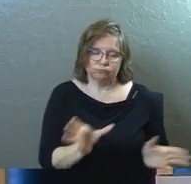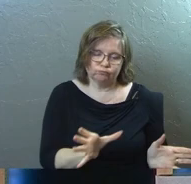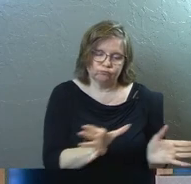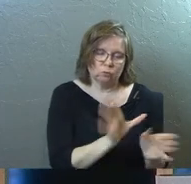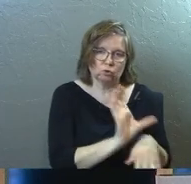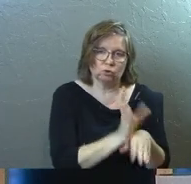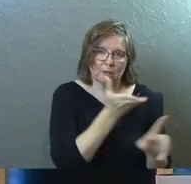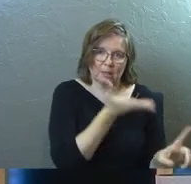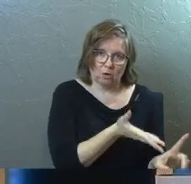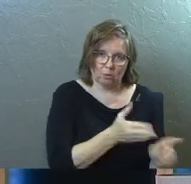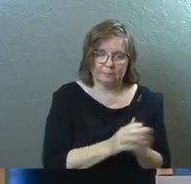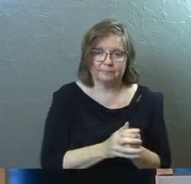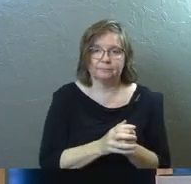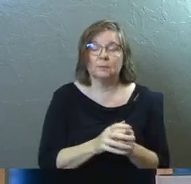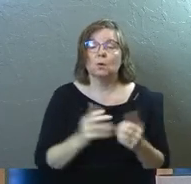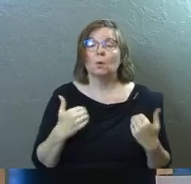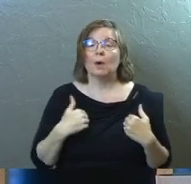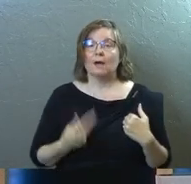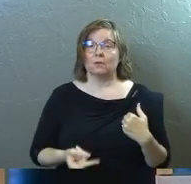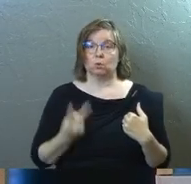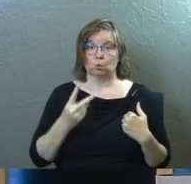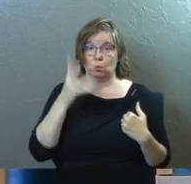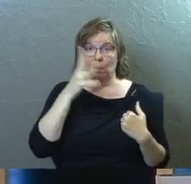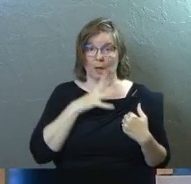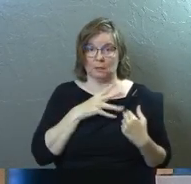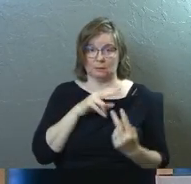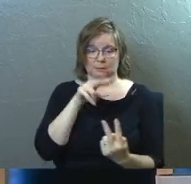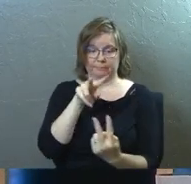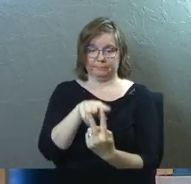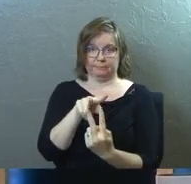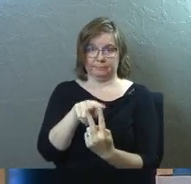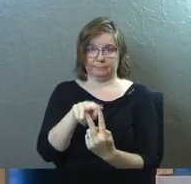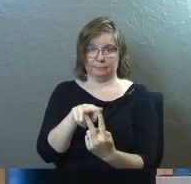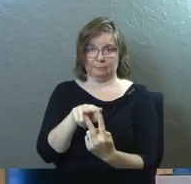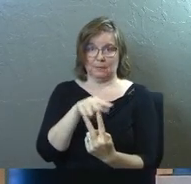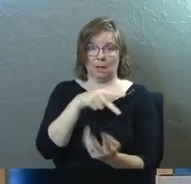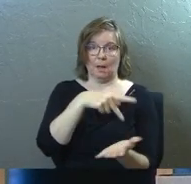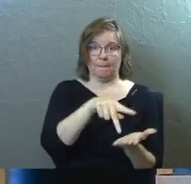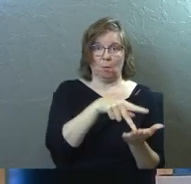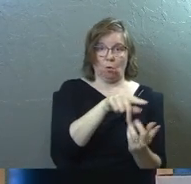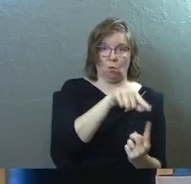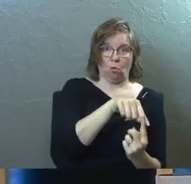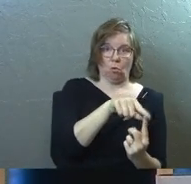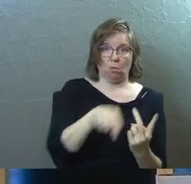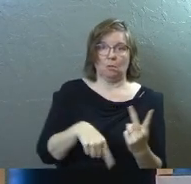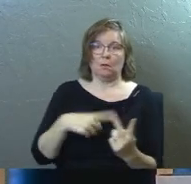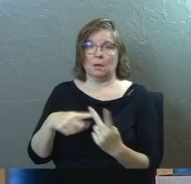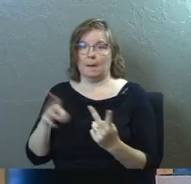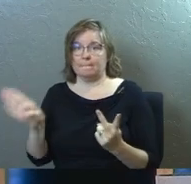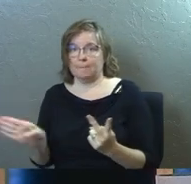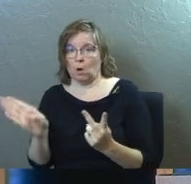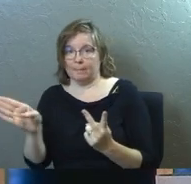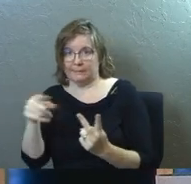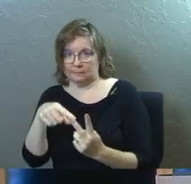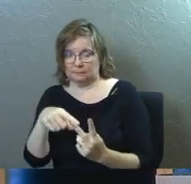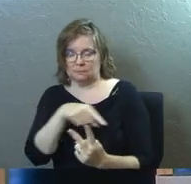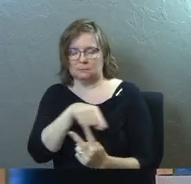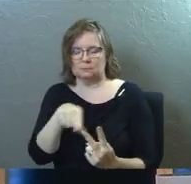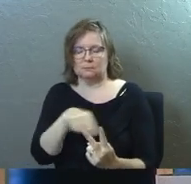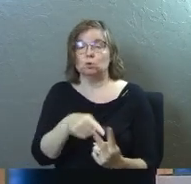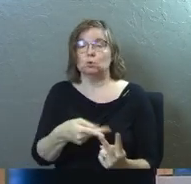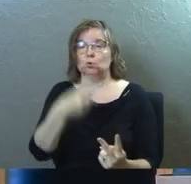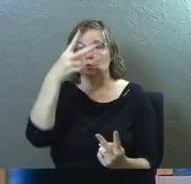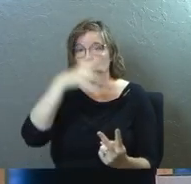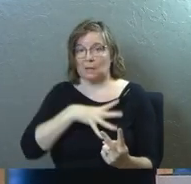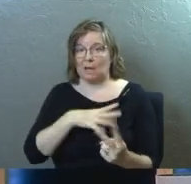the churches there. Okay, so we've got these two guys, and what we just witnessed is a historic breakup, okay? These